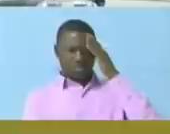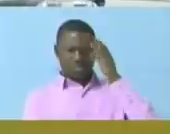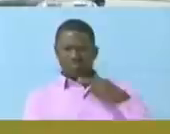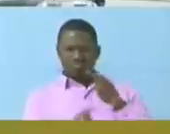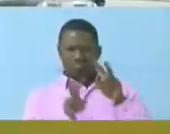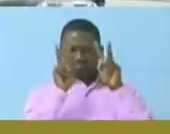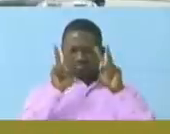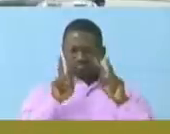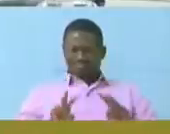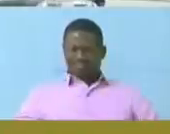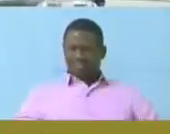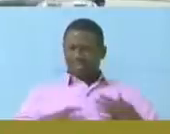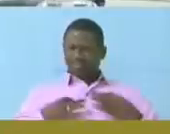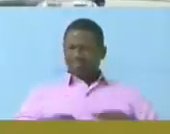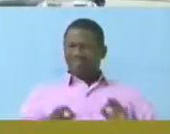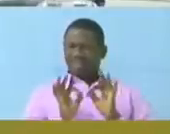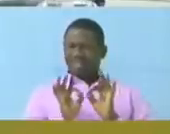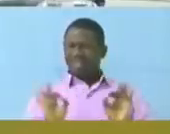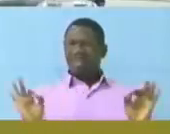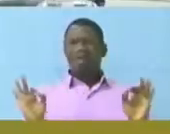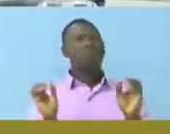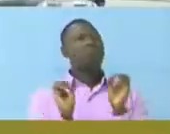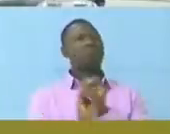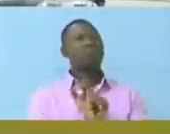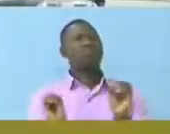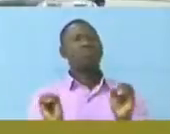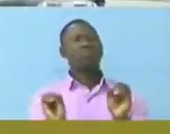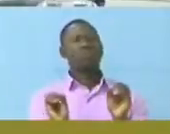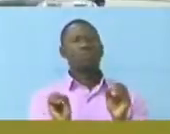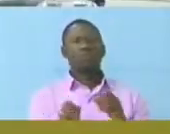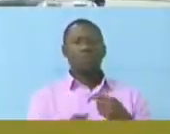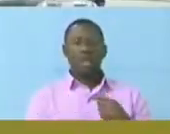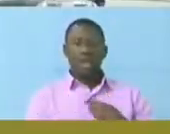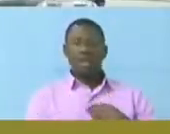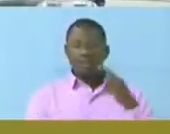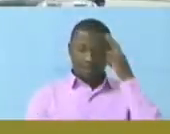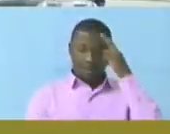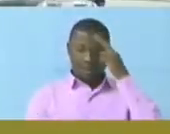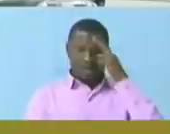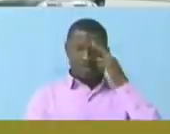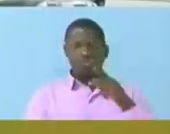decent. And they, I have reasons to believe that